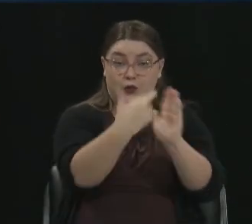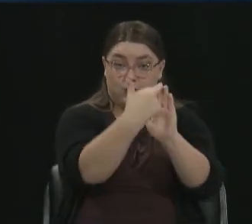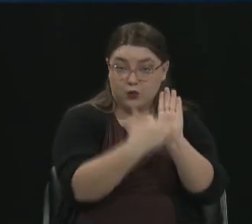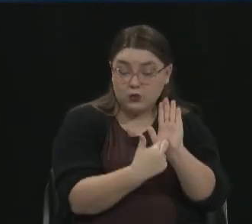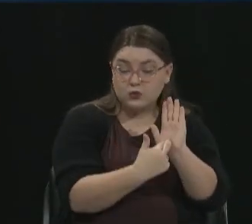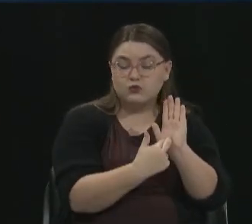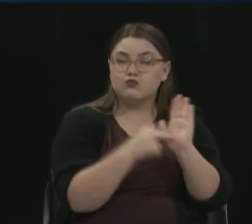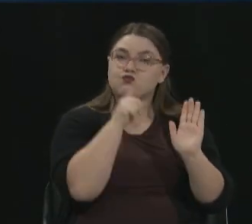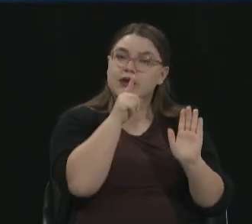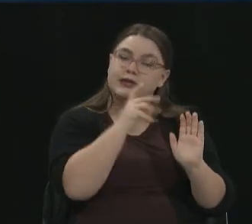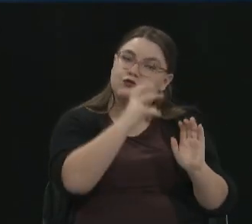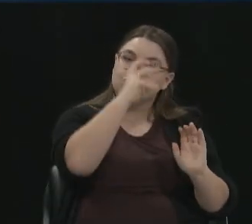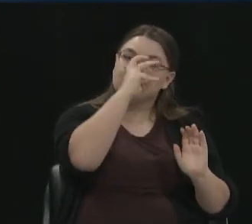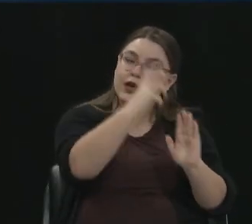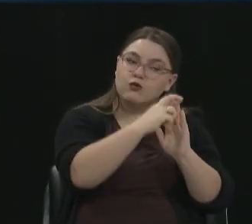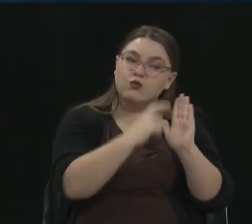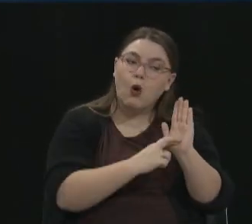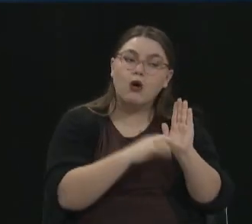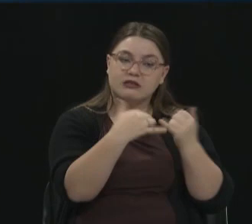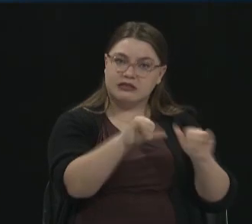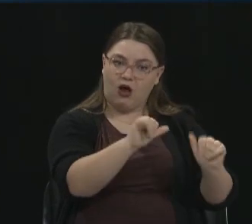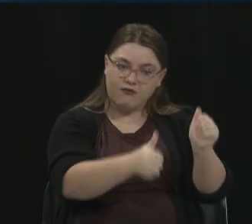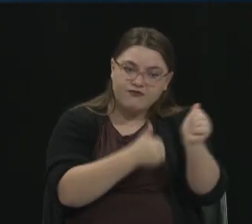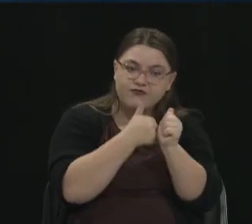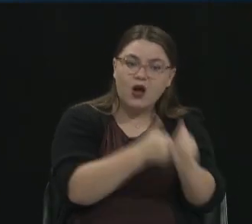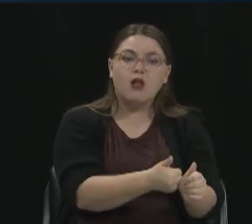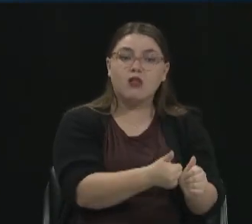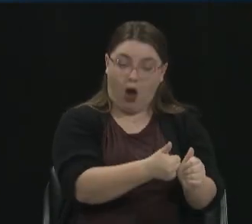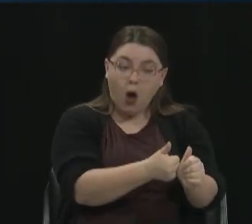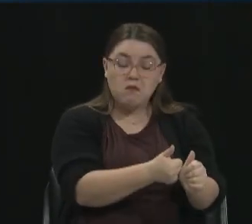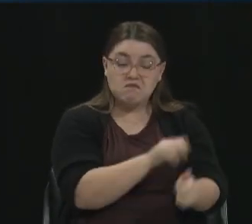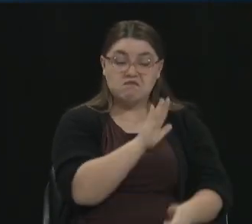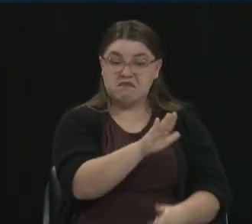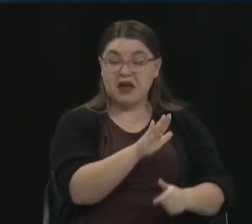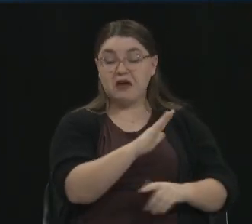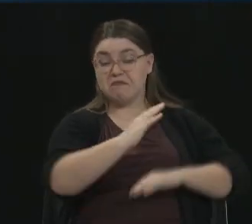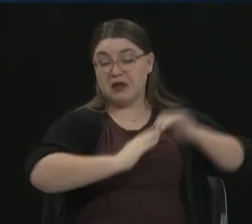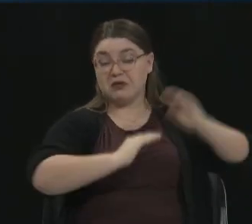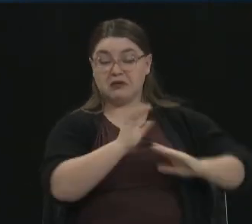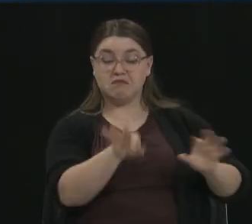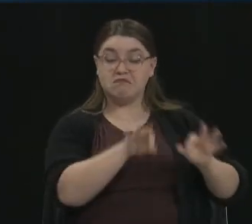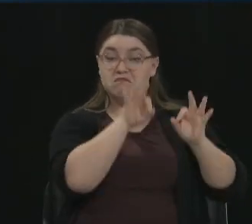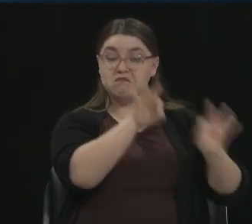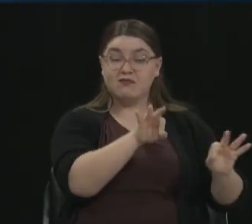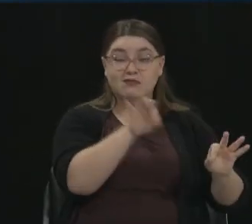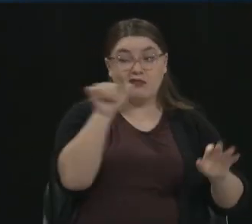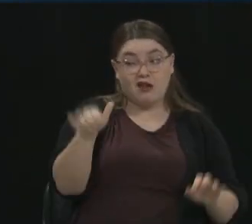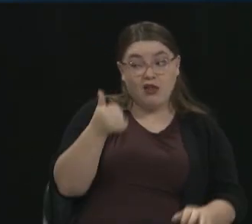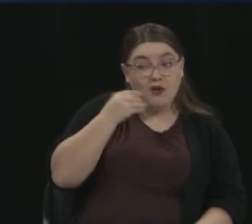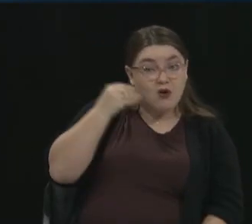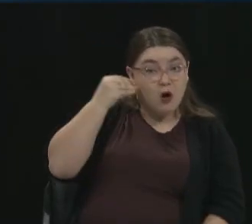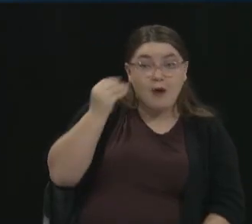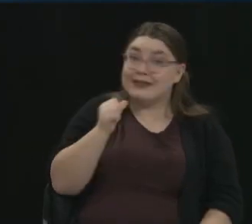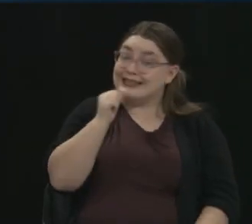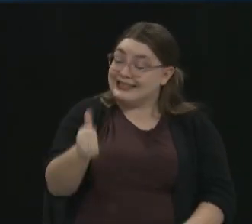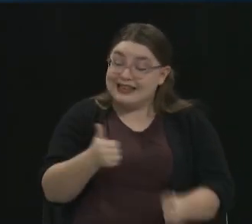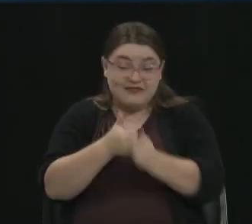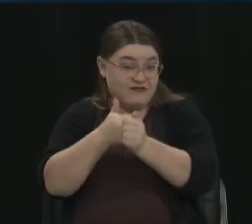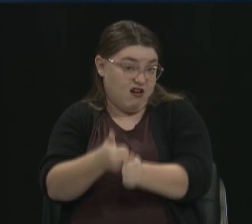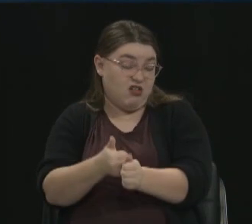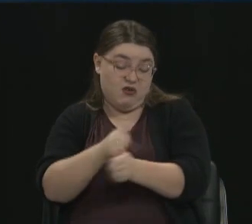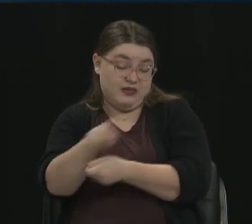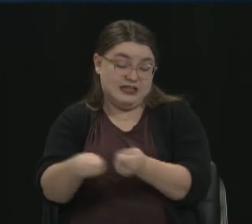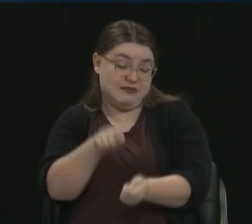extreme sorts of restrictions might encounter or encourage, and then other homes that were severely damaged because they